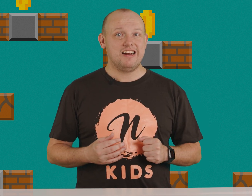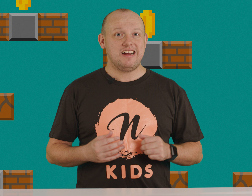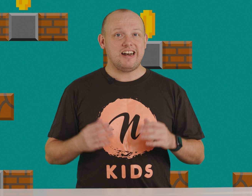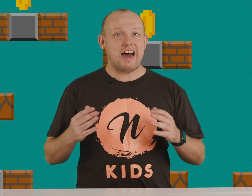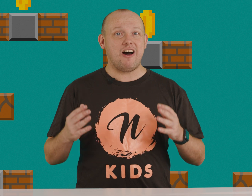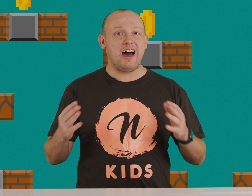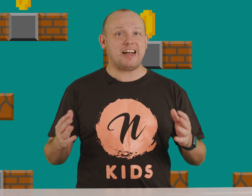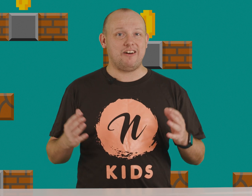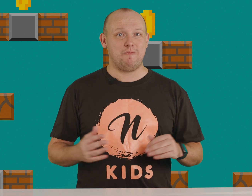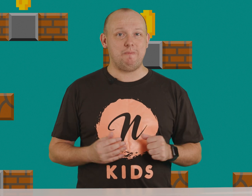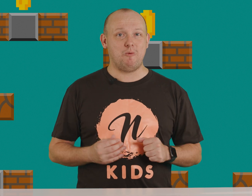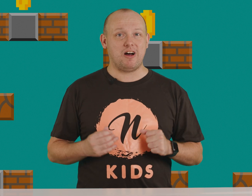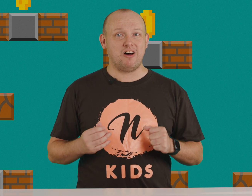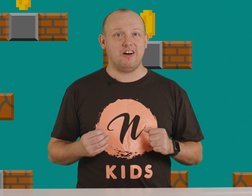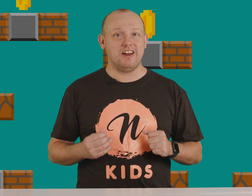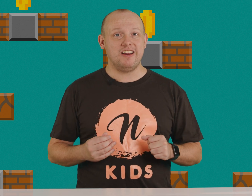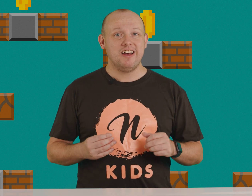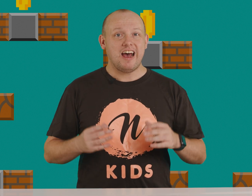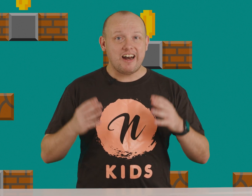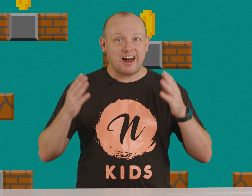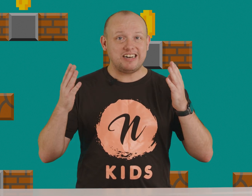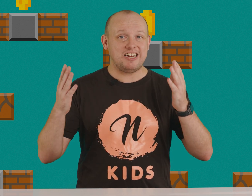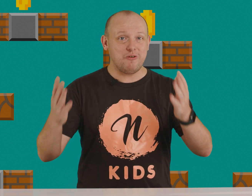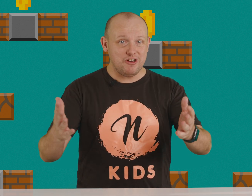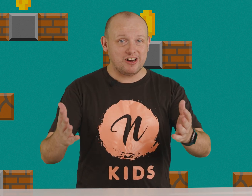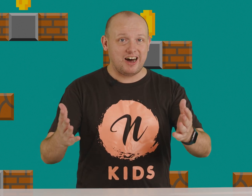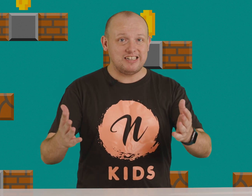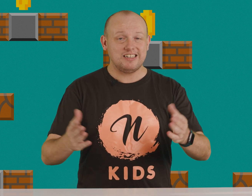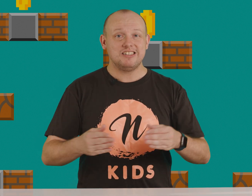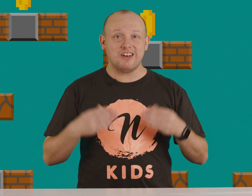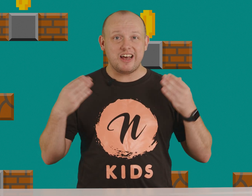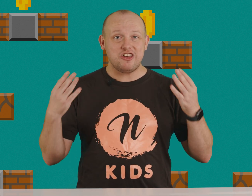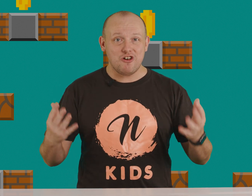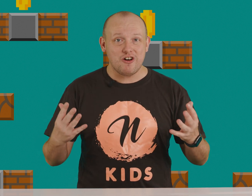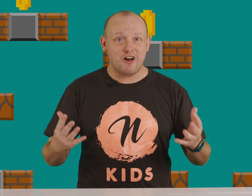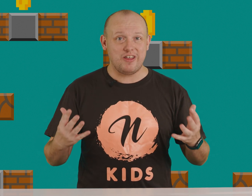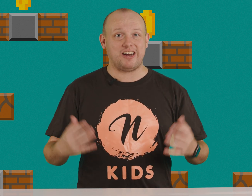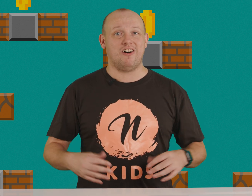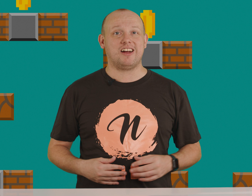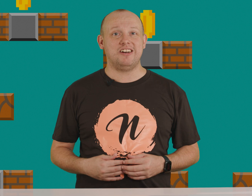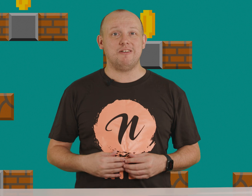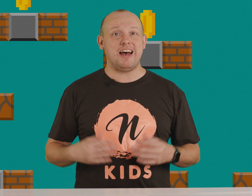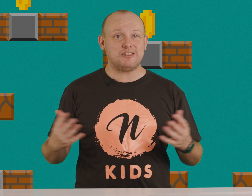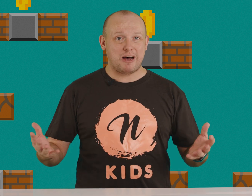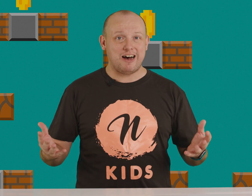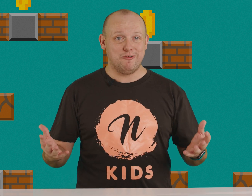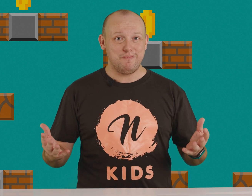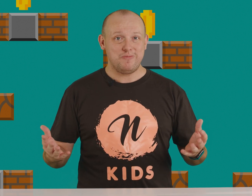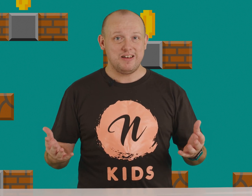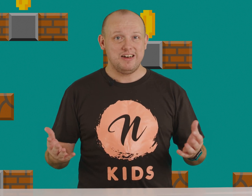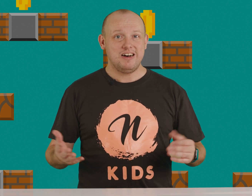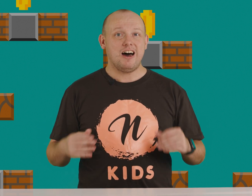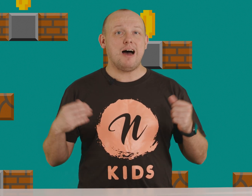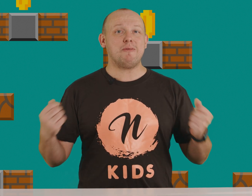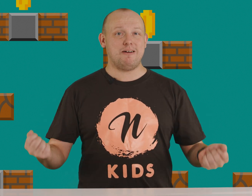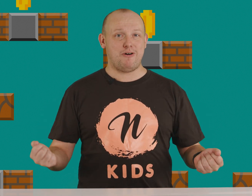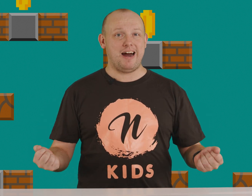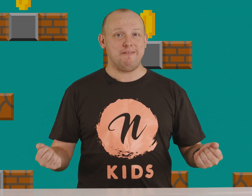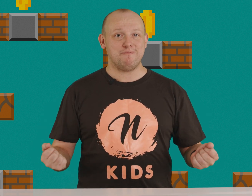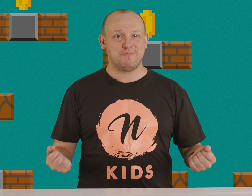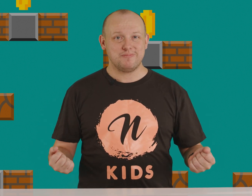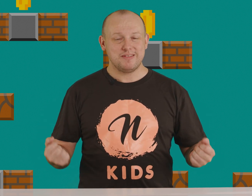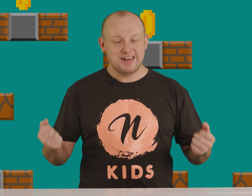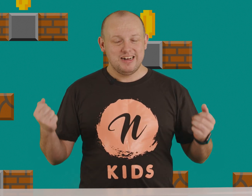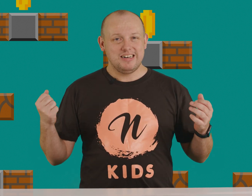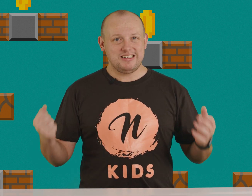that, now I can remember what God did and I can tell you guys so that you know that God can do it as well. I'm going to